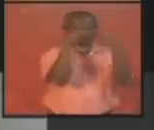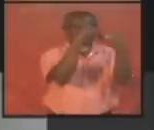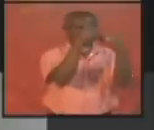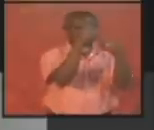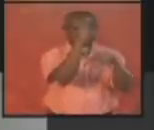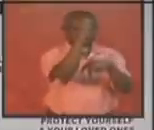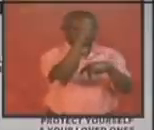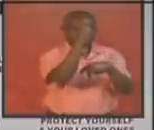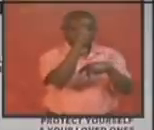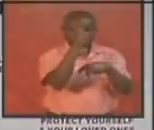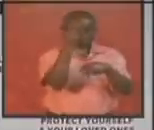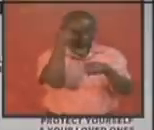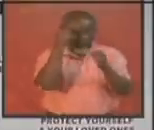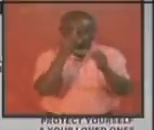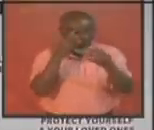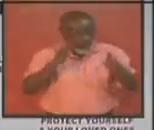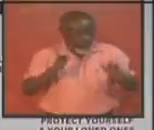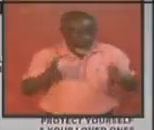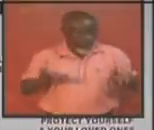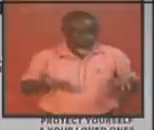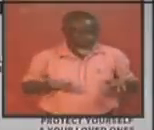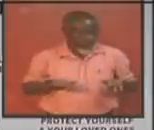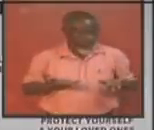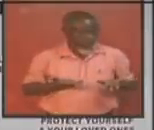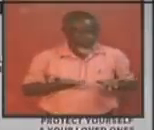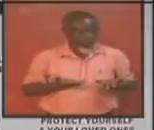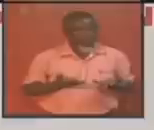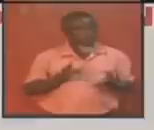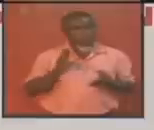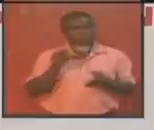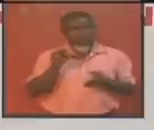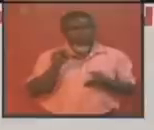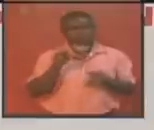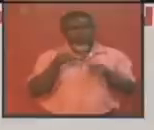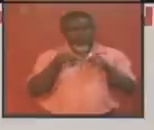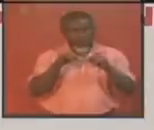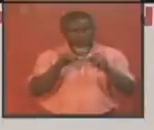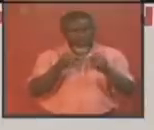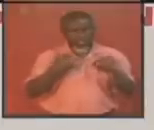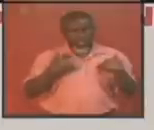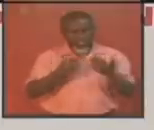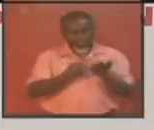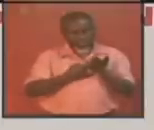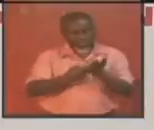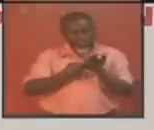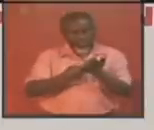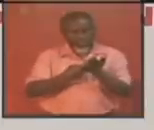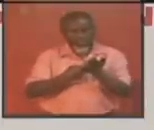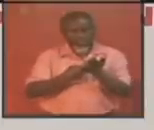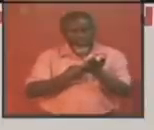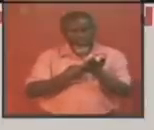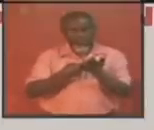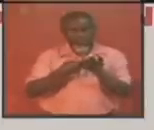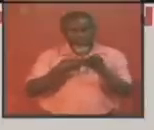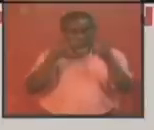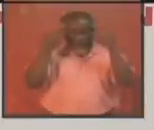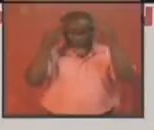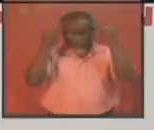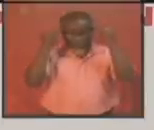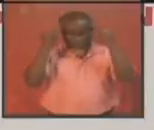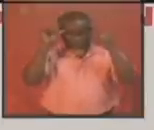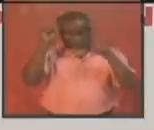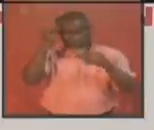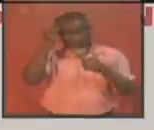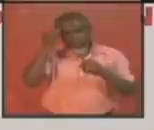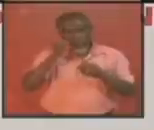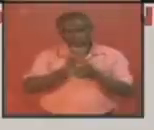Okay. No, so we are still in talks at the ministry, and of course with Tobago, to determine how many vaccines will be sent across in the